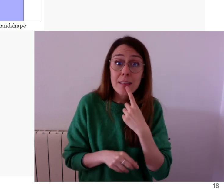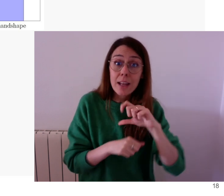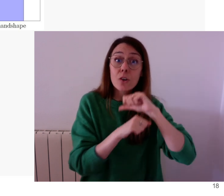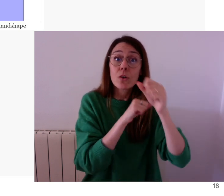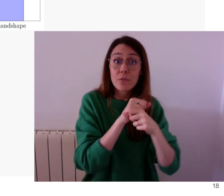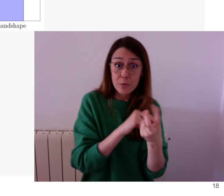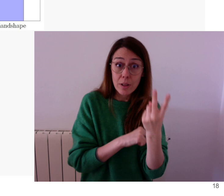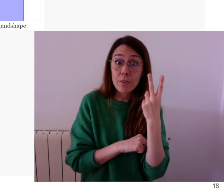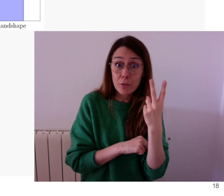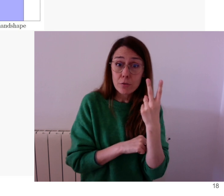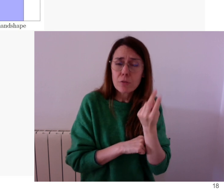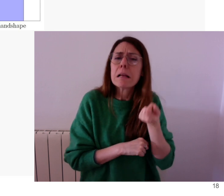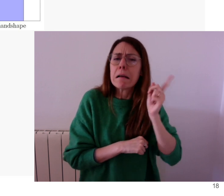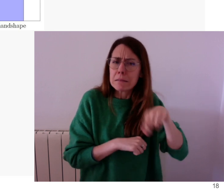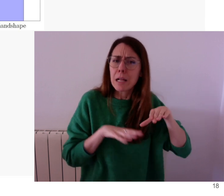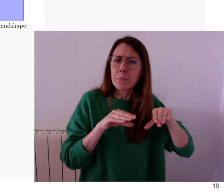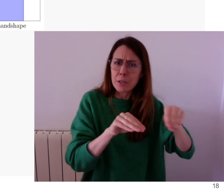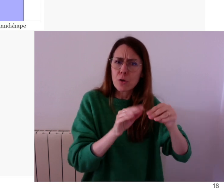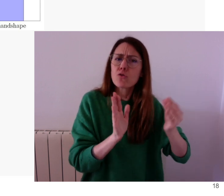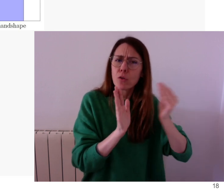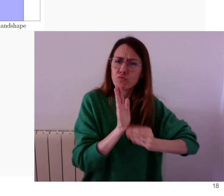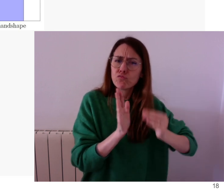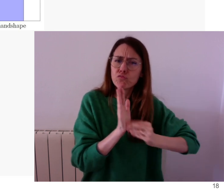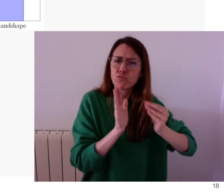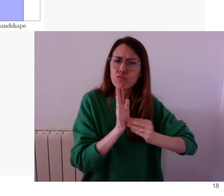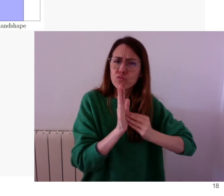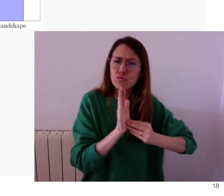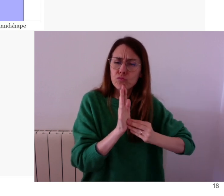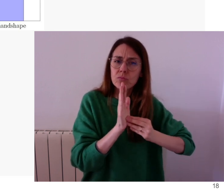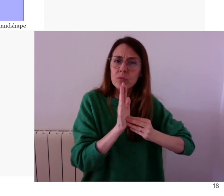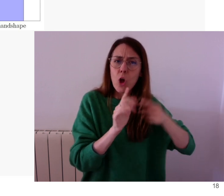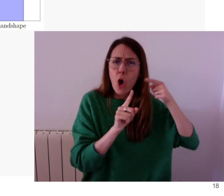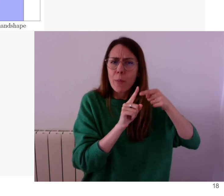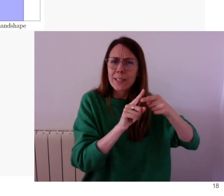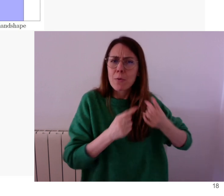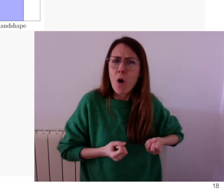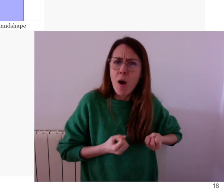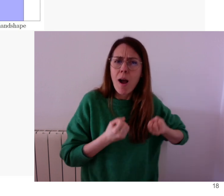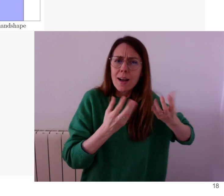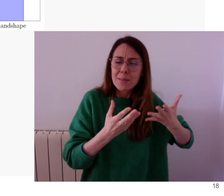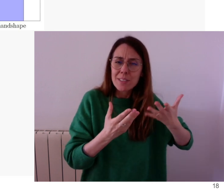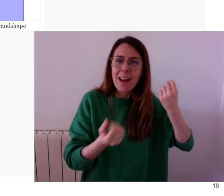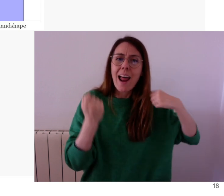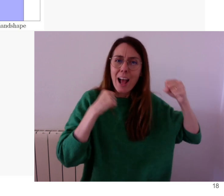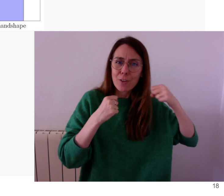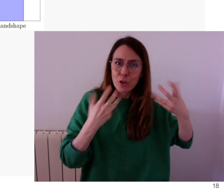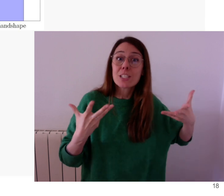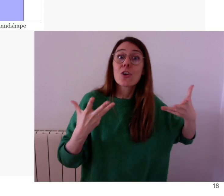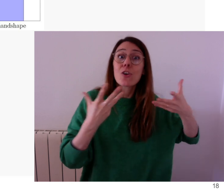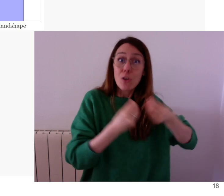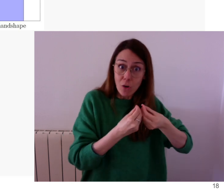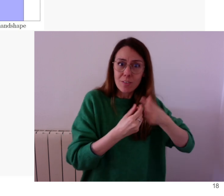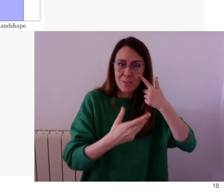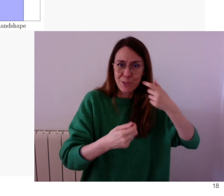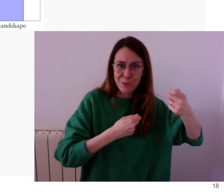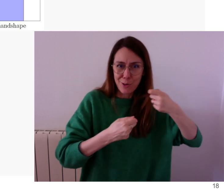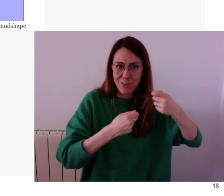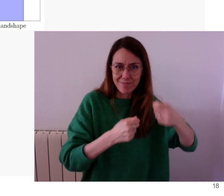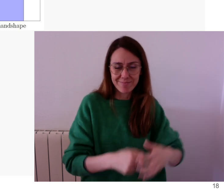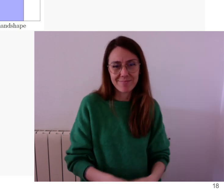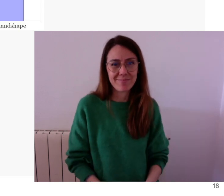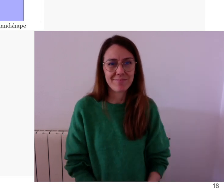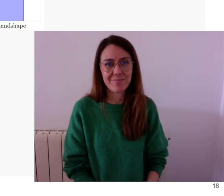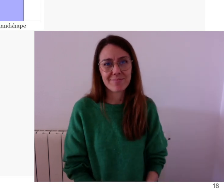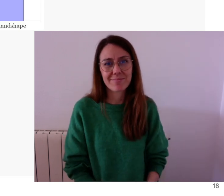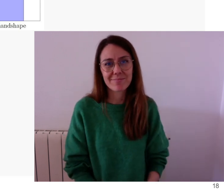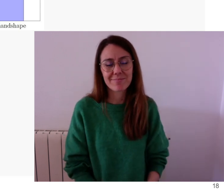at the absolute numbers. So the two handshape was also found often to express controlled